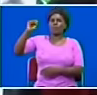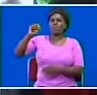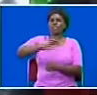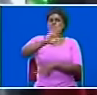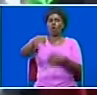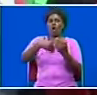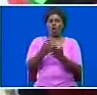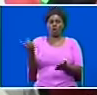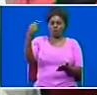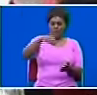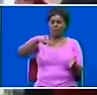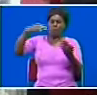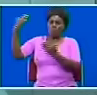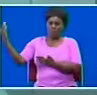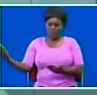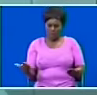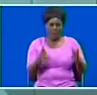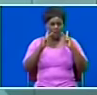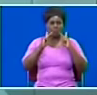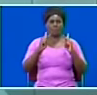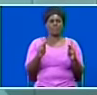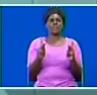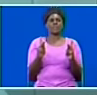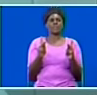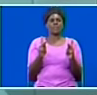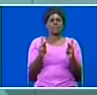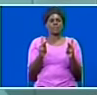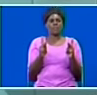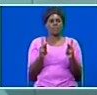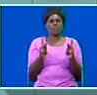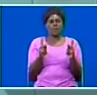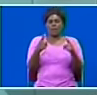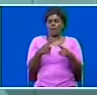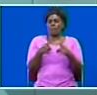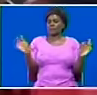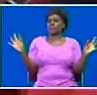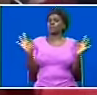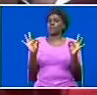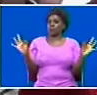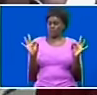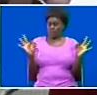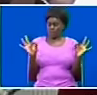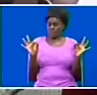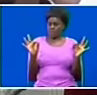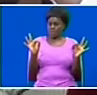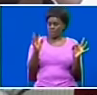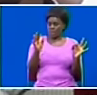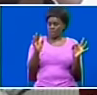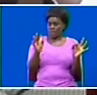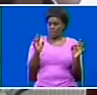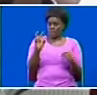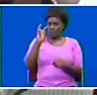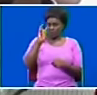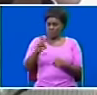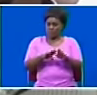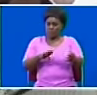wamekuja mahali hapa, tumewakaribisha kwa amani, wote wamepreach amani and peace. Lakini nimeshangaa badala ya kuona msafara